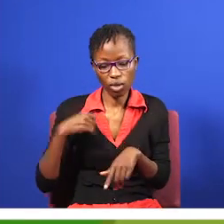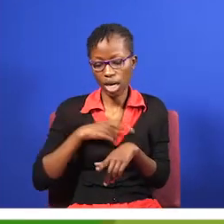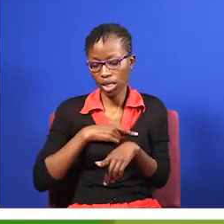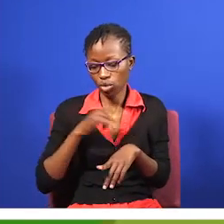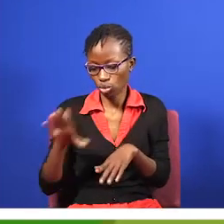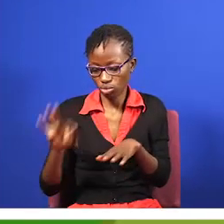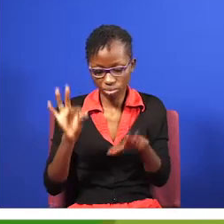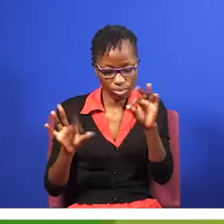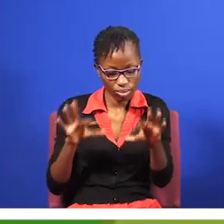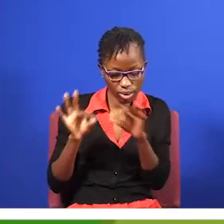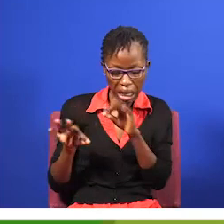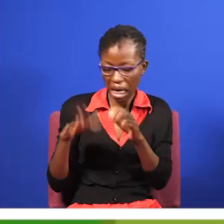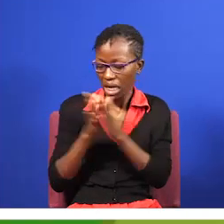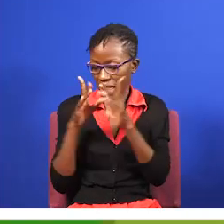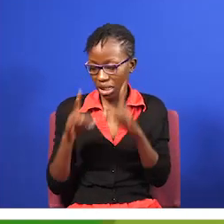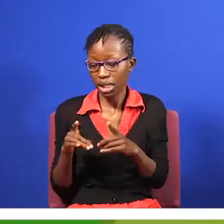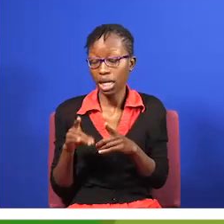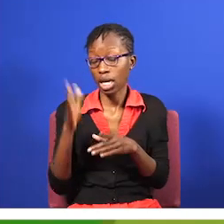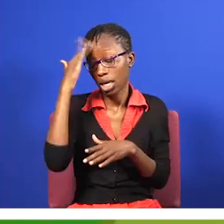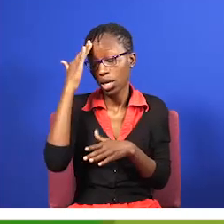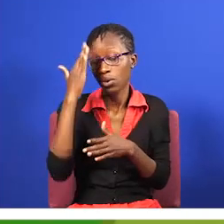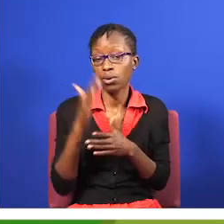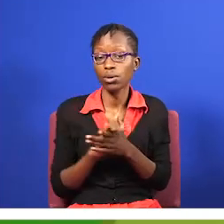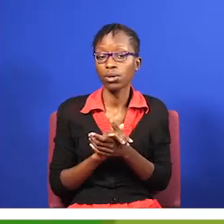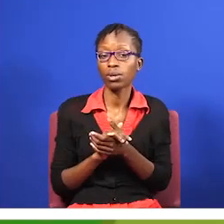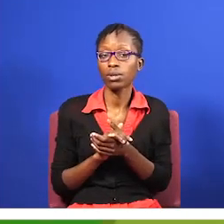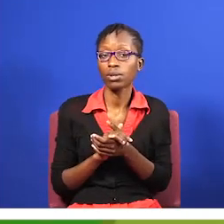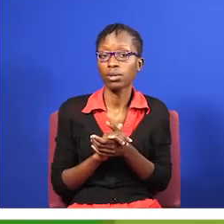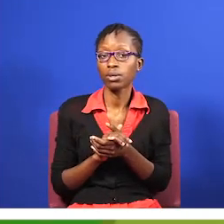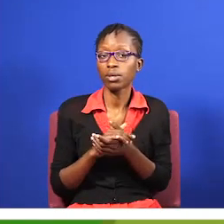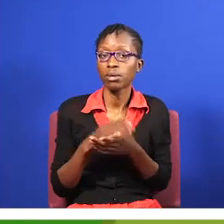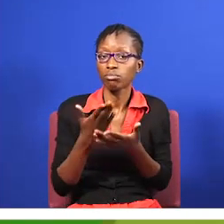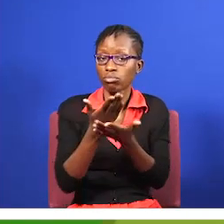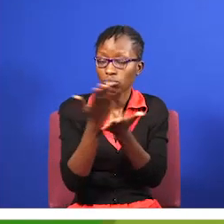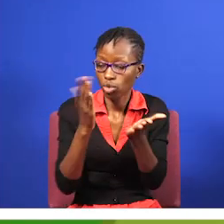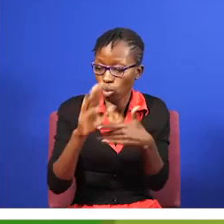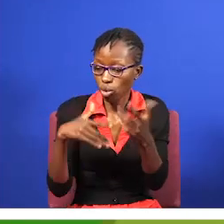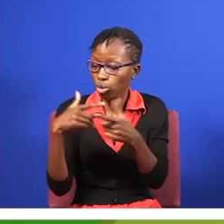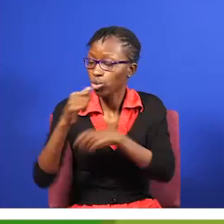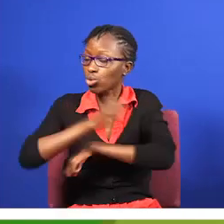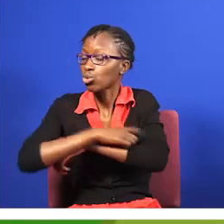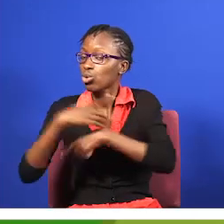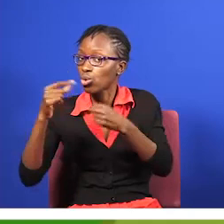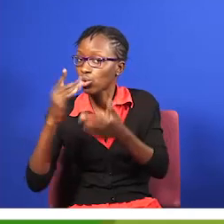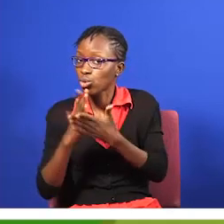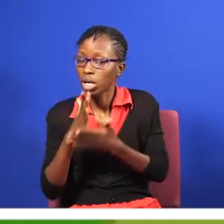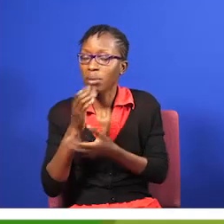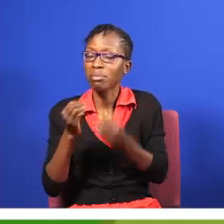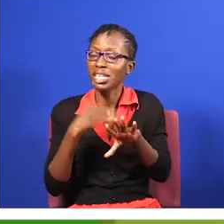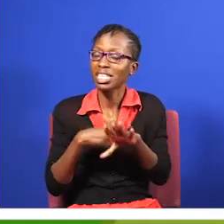from. For instance, I know most of you, I know like all of you are in school, and many times you are